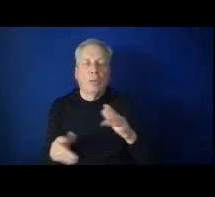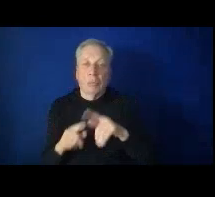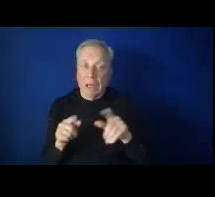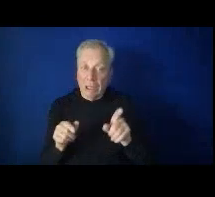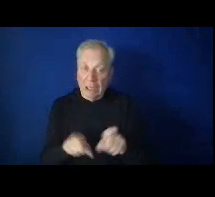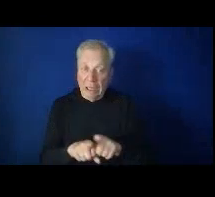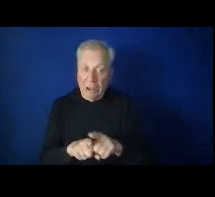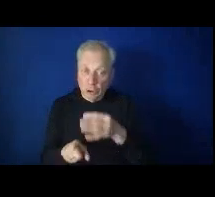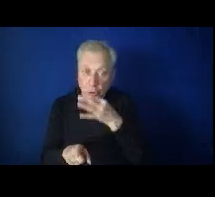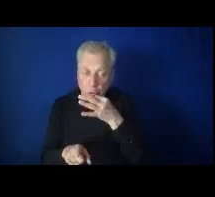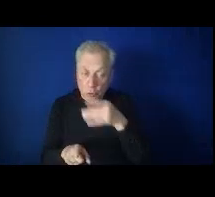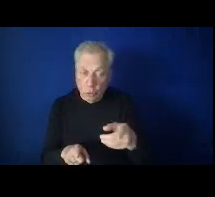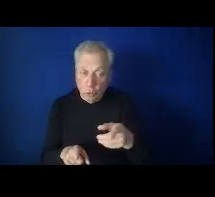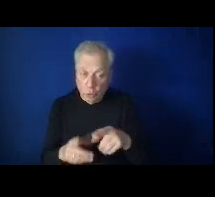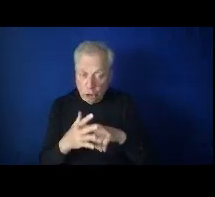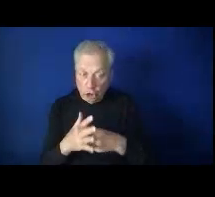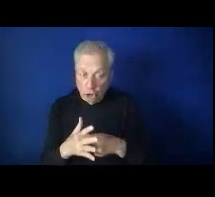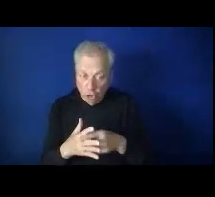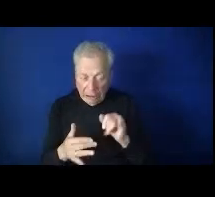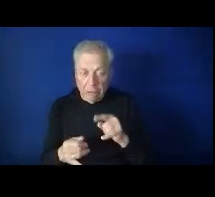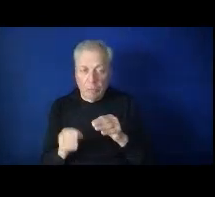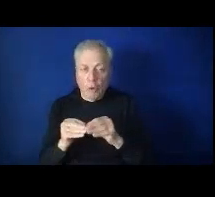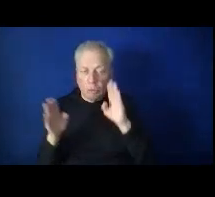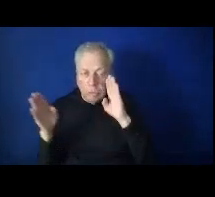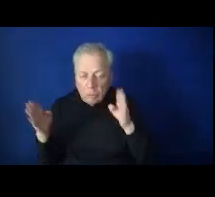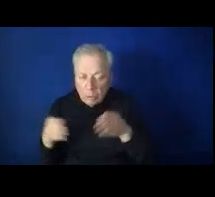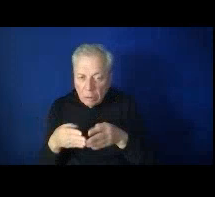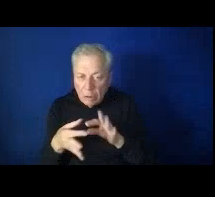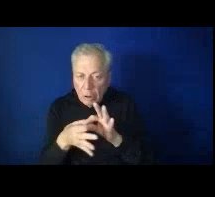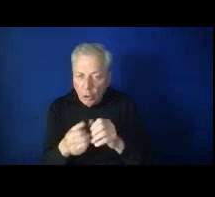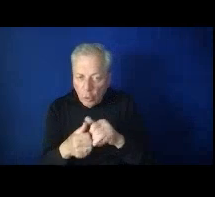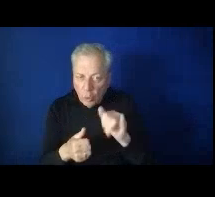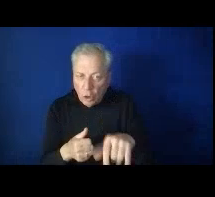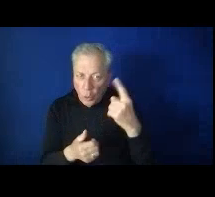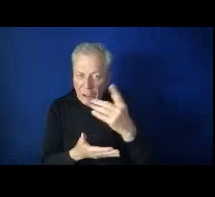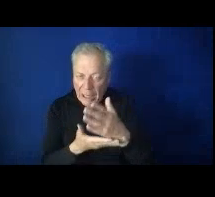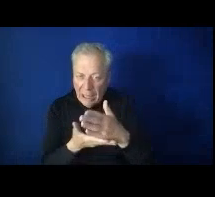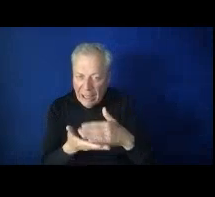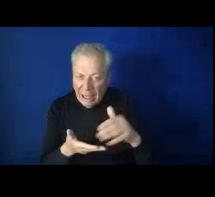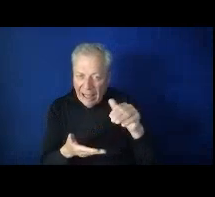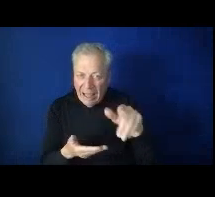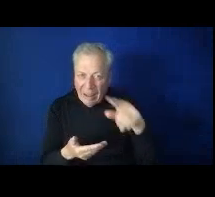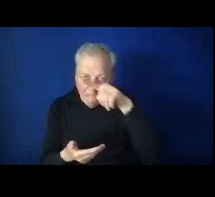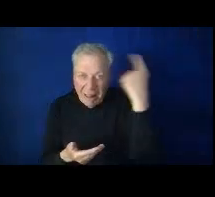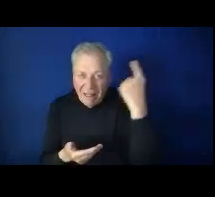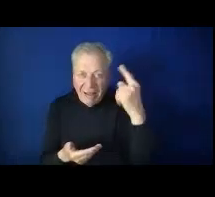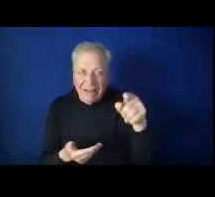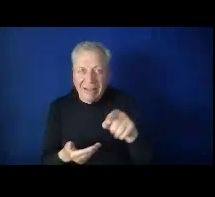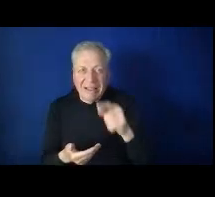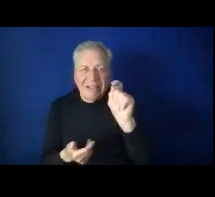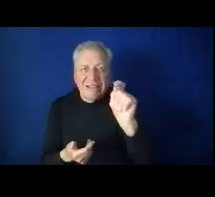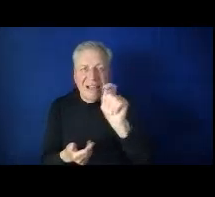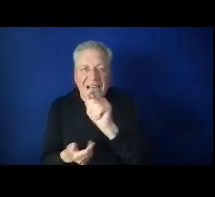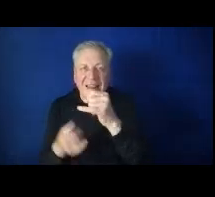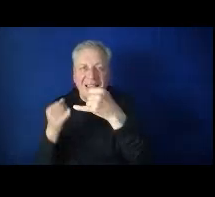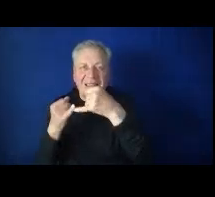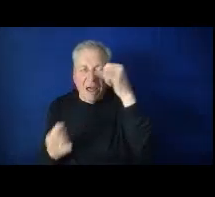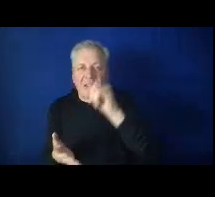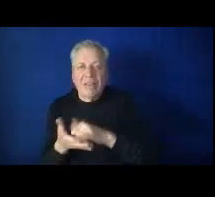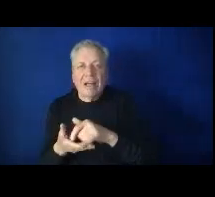eruption starts, it concentrates on to this one azimuth. The black dotted line is the actual direction